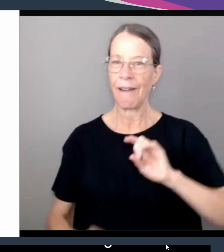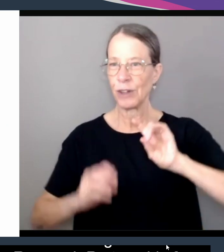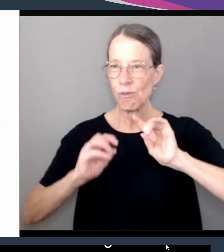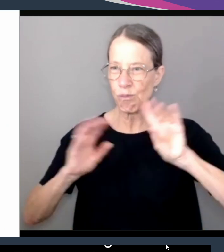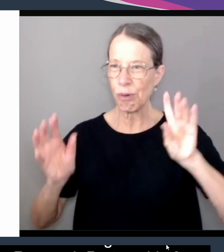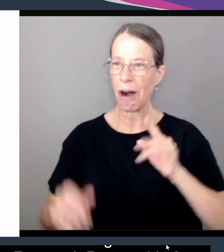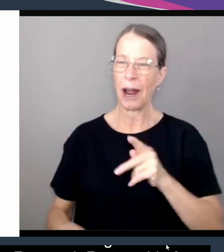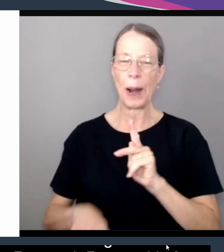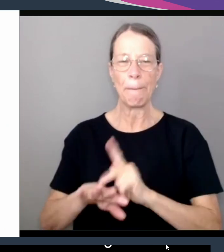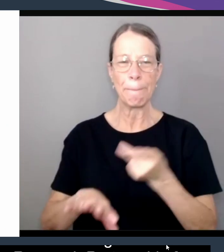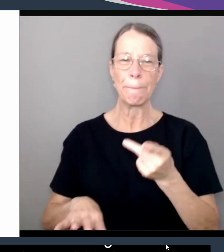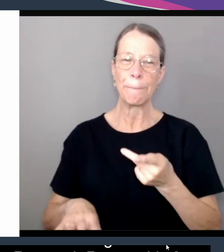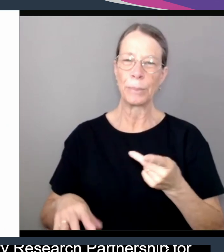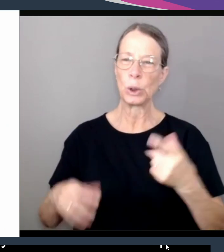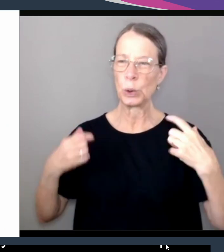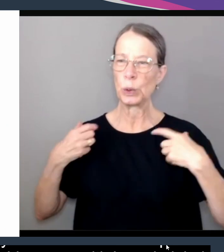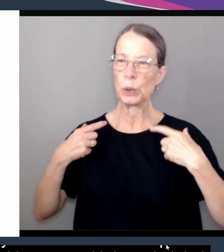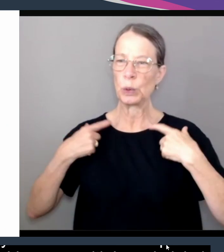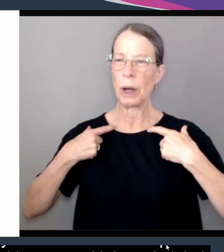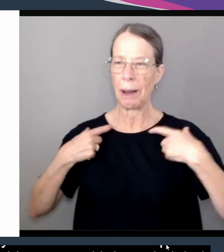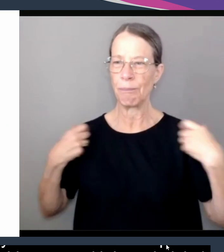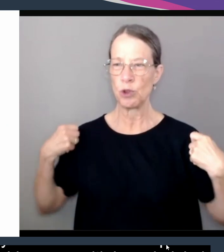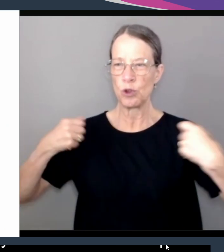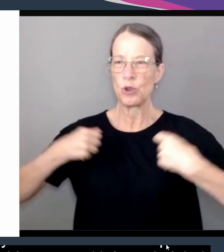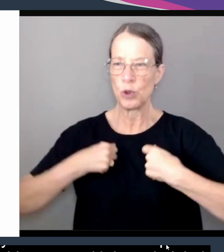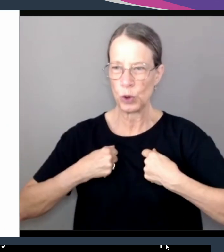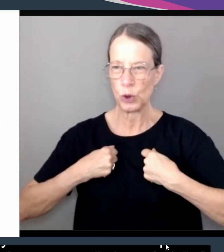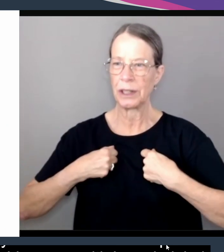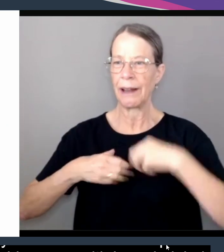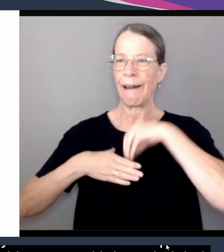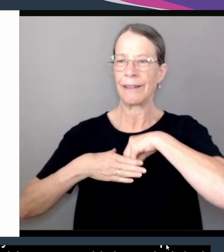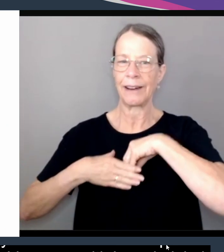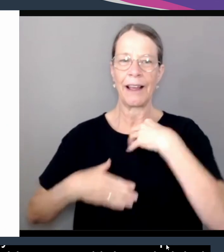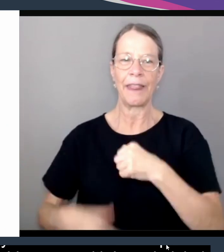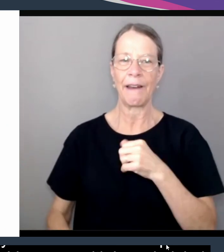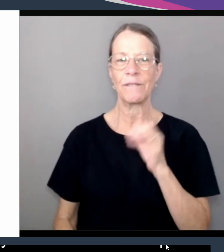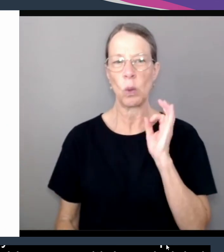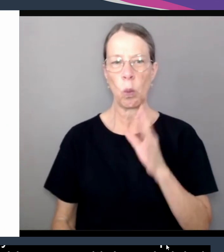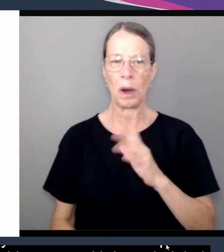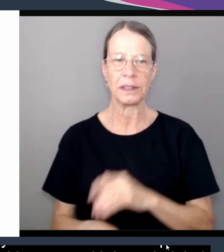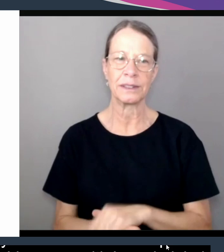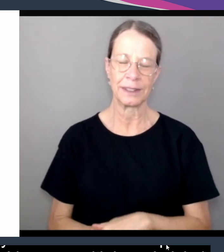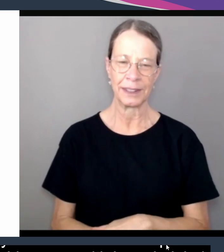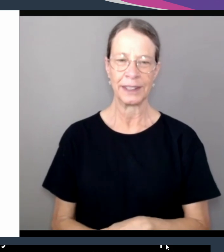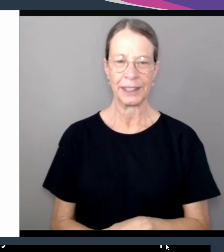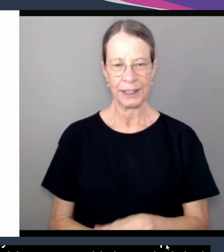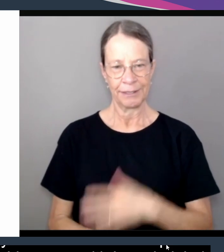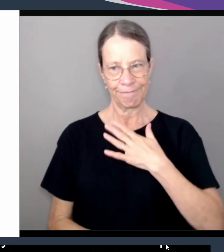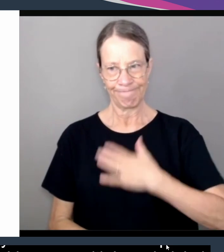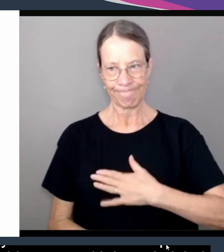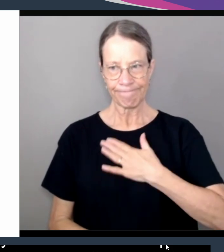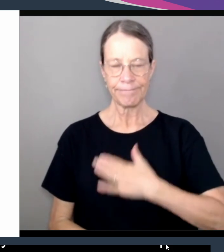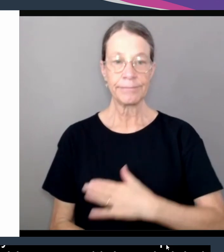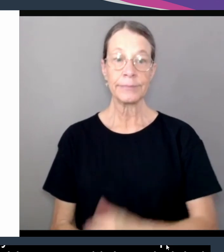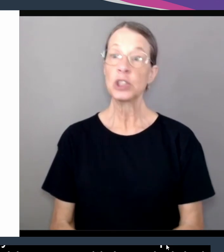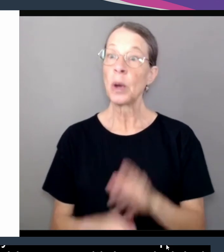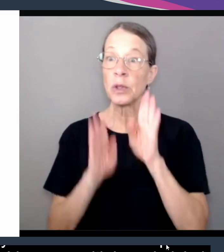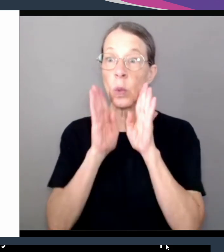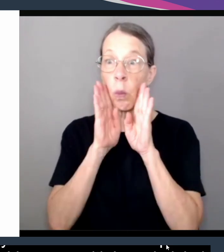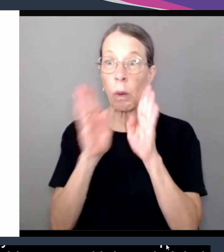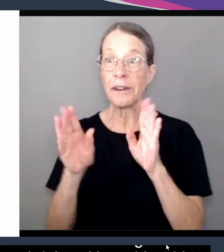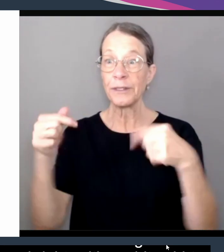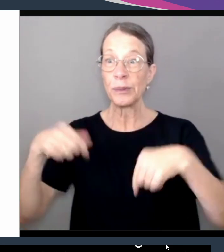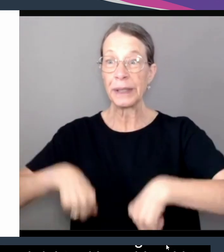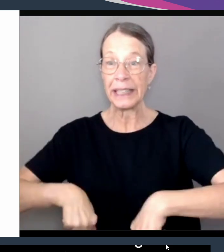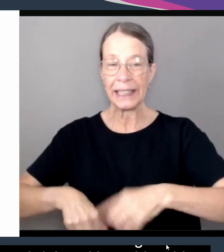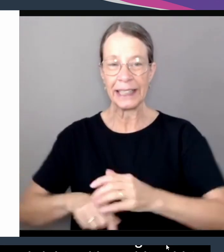shirt underneath, and I'm speaking to you from a podium today. It's really wonderful to be here today to introduce the